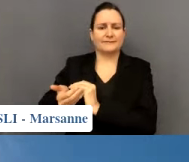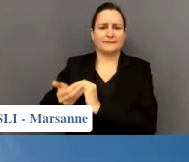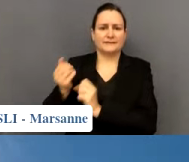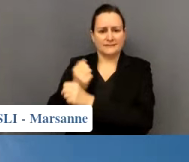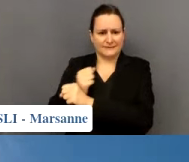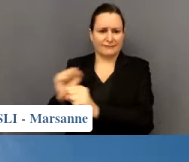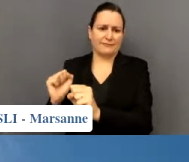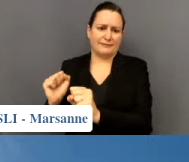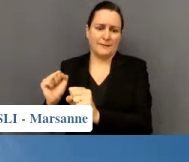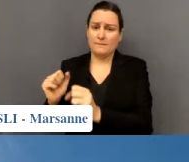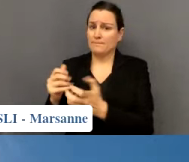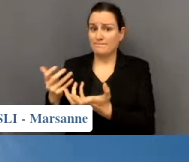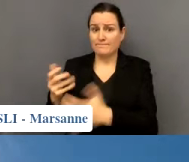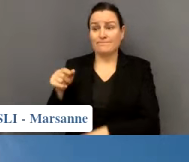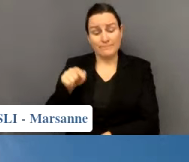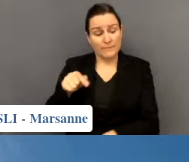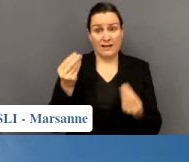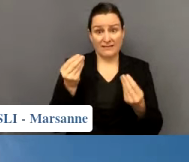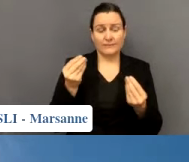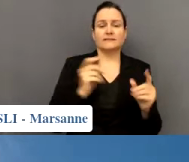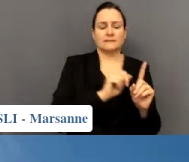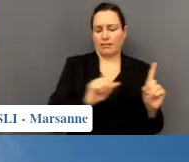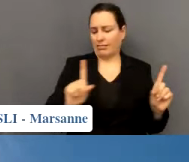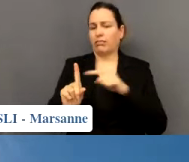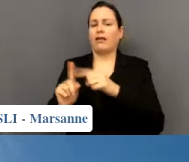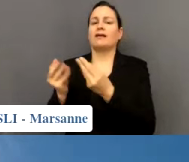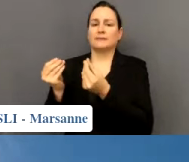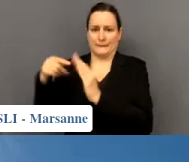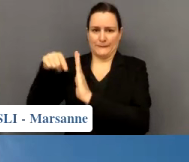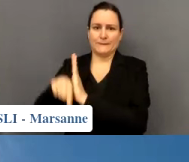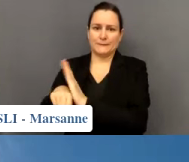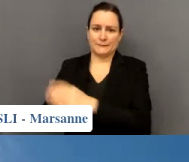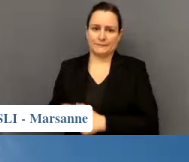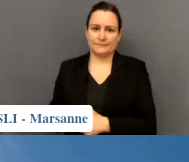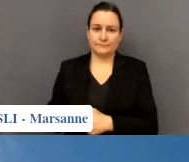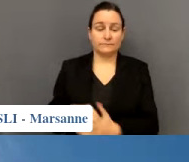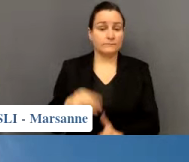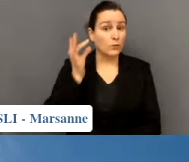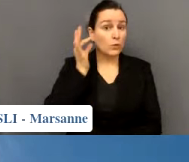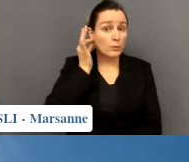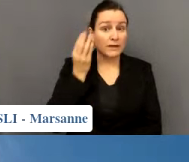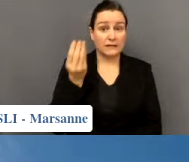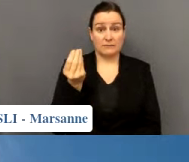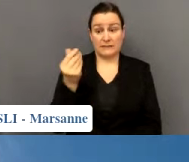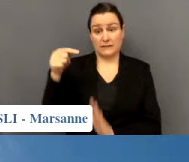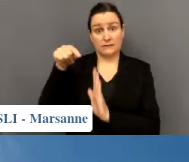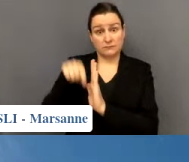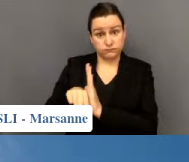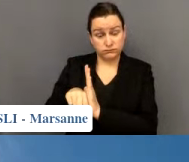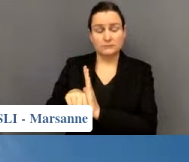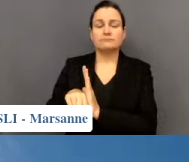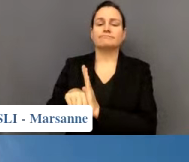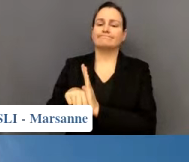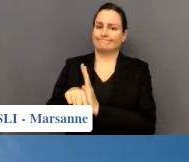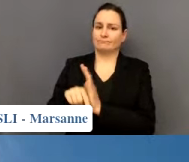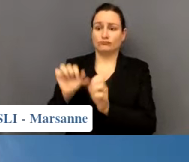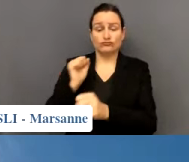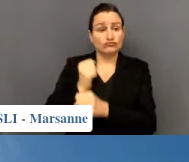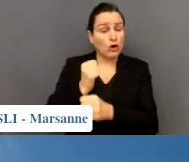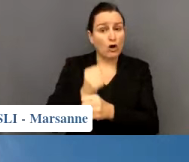women. Women who lost jobs or work were more likely than women whose employment was unaffected during the pandemic to